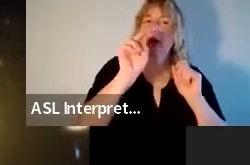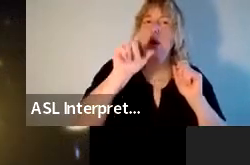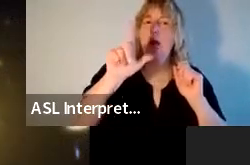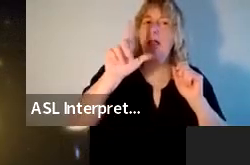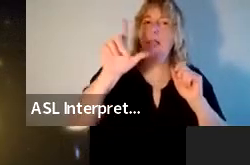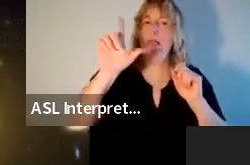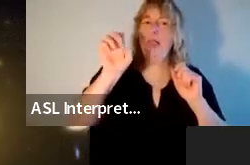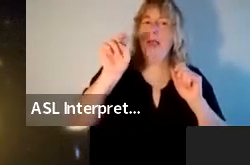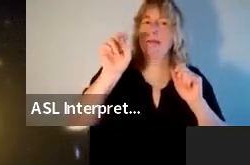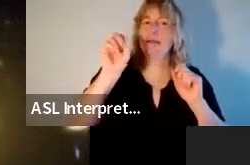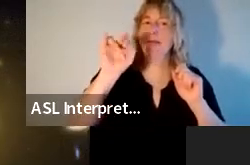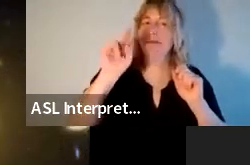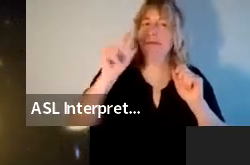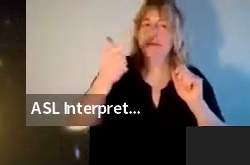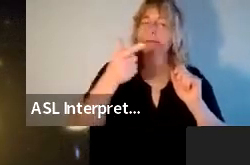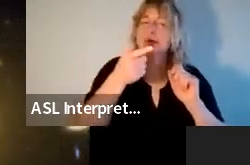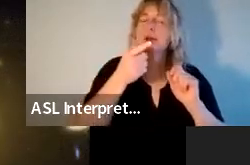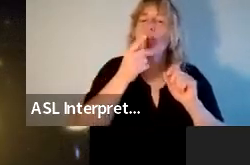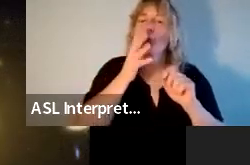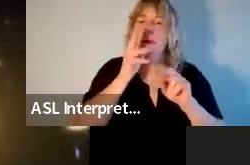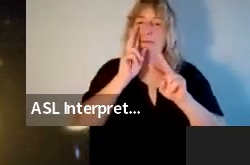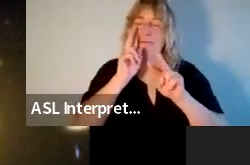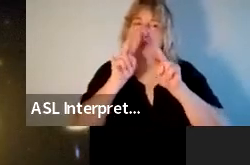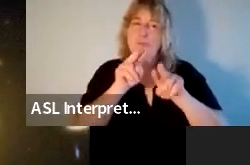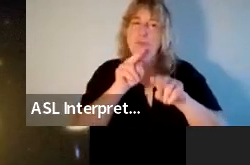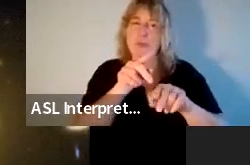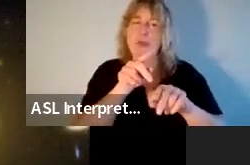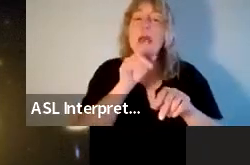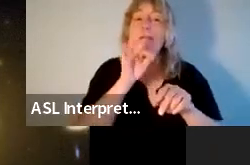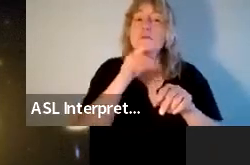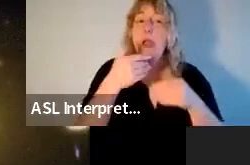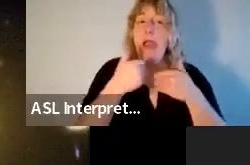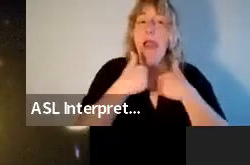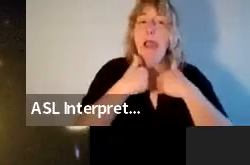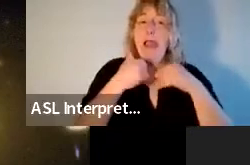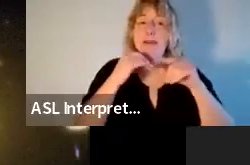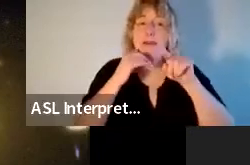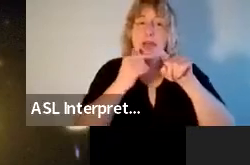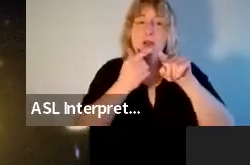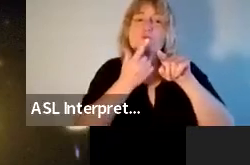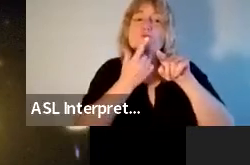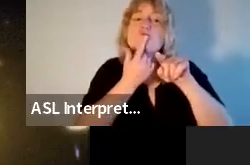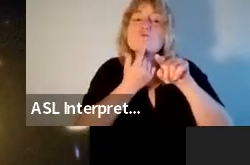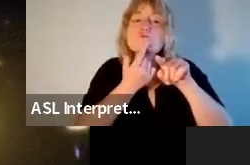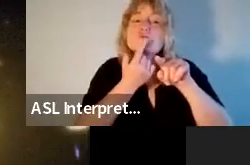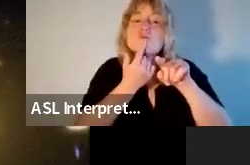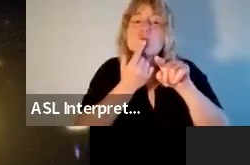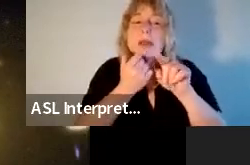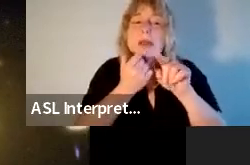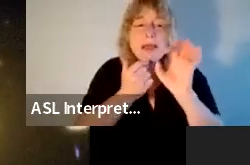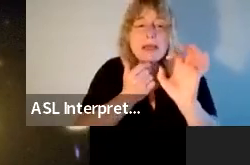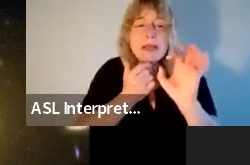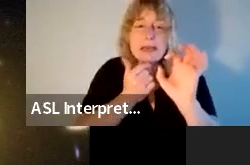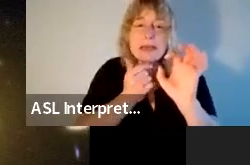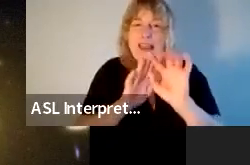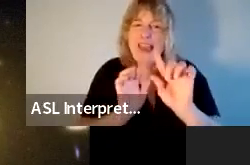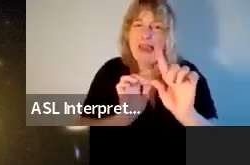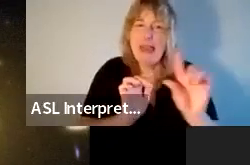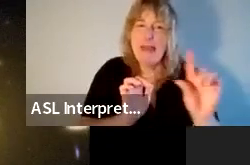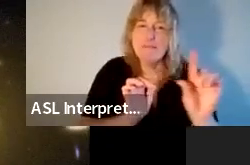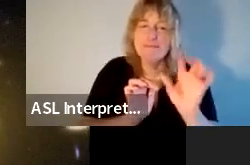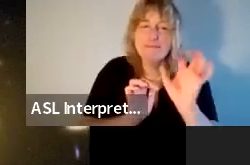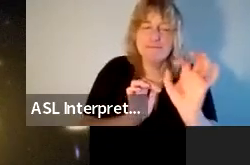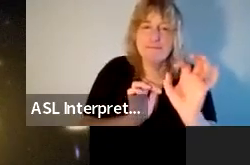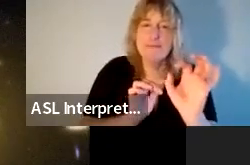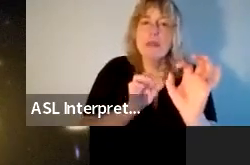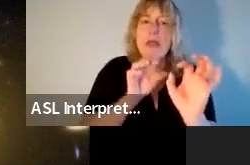If you have a very distant background galaxy like this red object on the far left, and in between you, say halfway